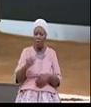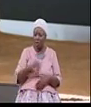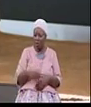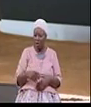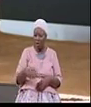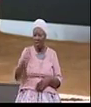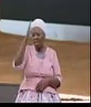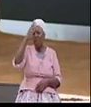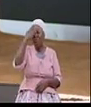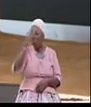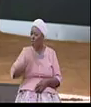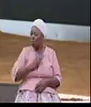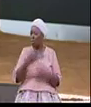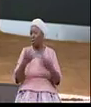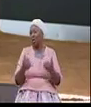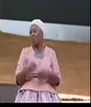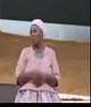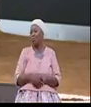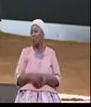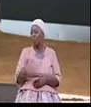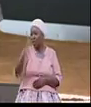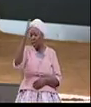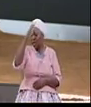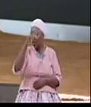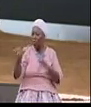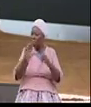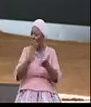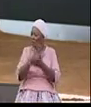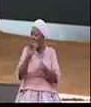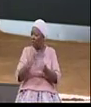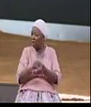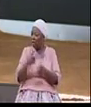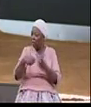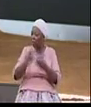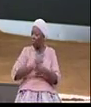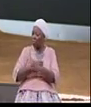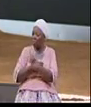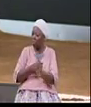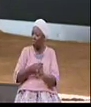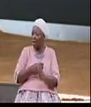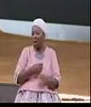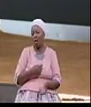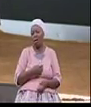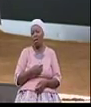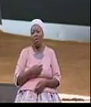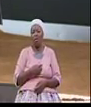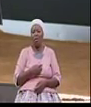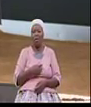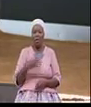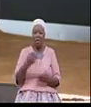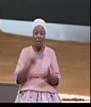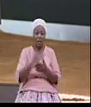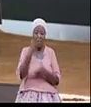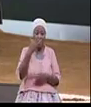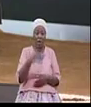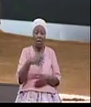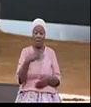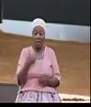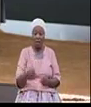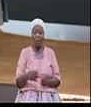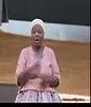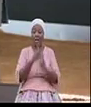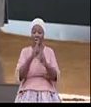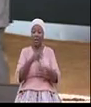that? All those reports, do you believe that? No, we're innocent. That's why he now replied them, nay,